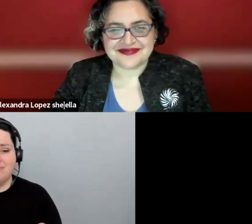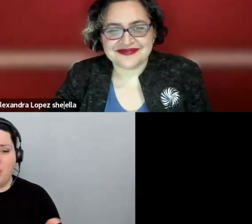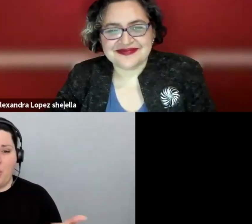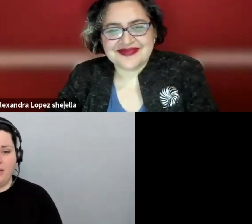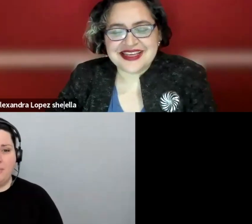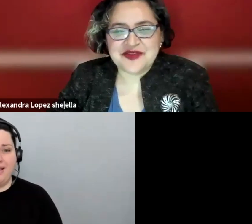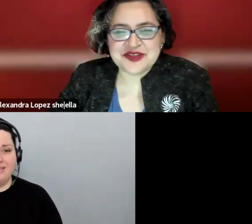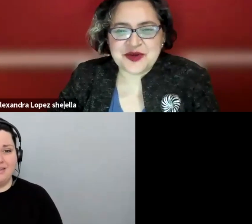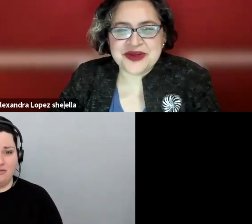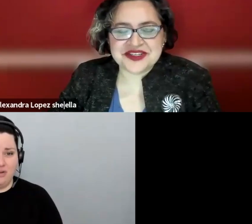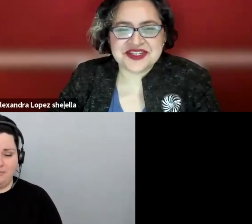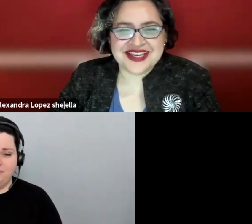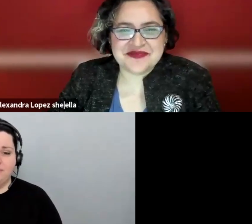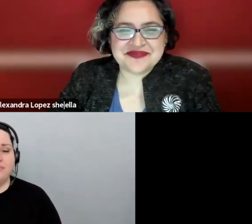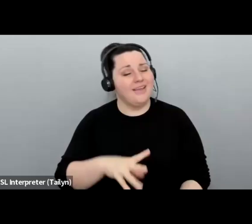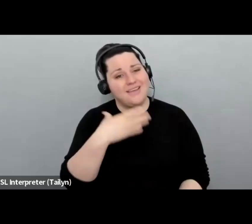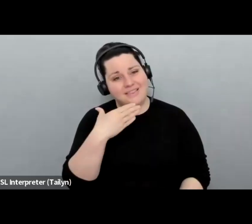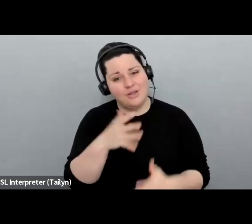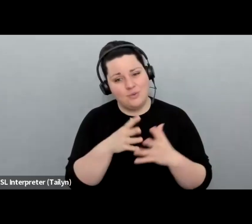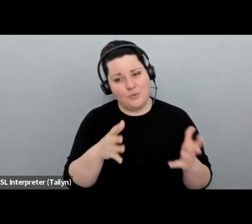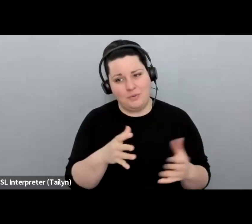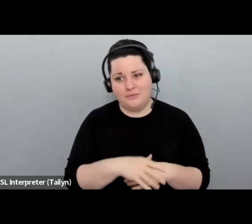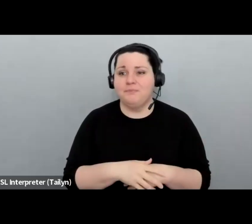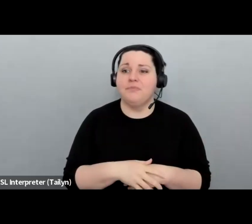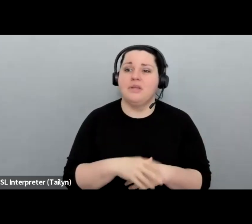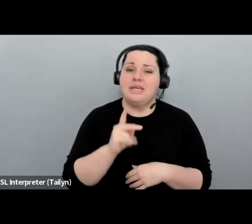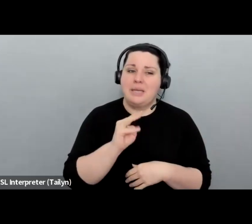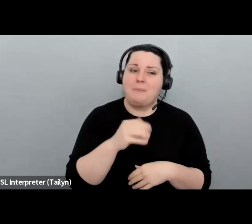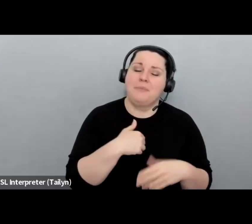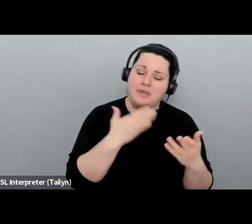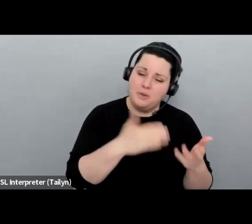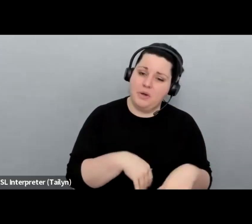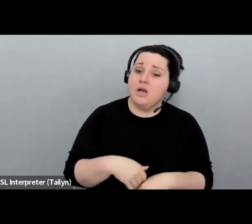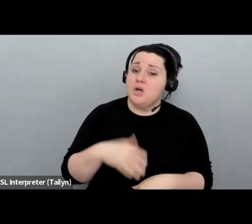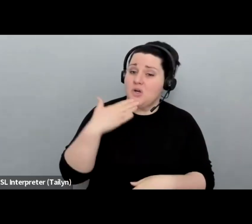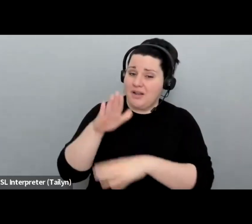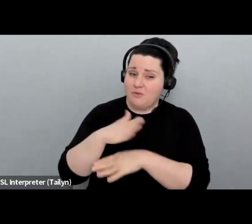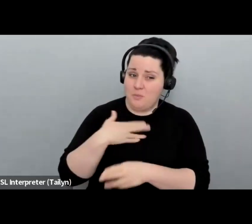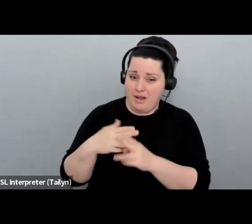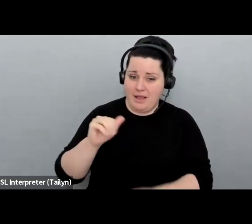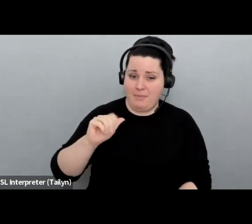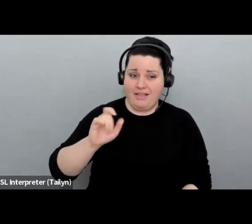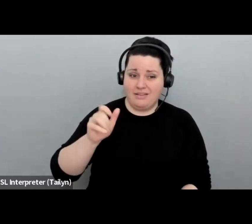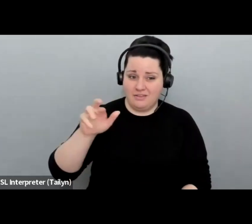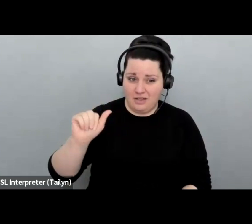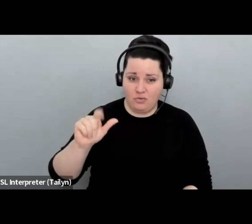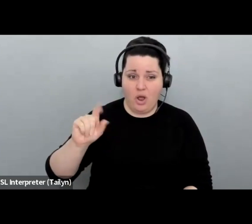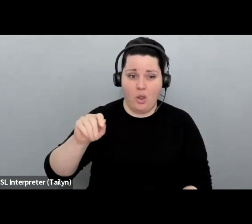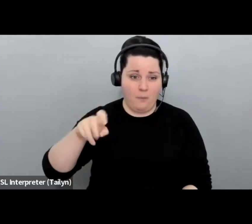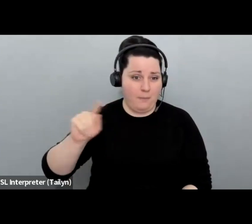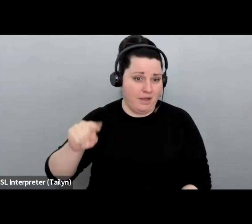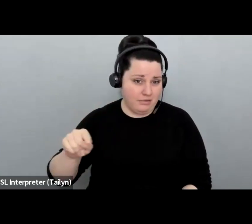Alexandra. Thank you so much, Kim. Good afternoon, everyone. My name is Alexandra